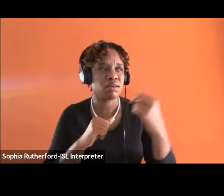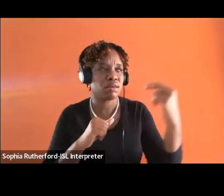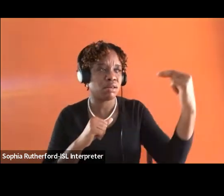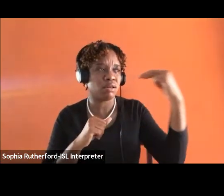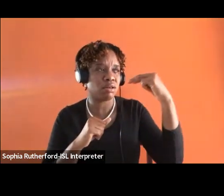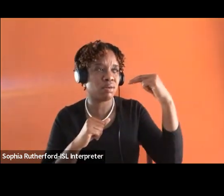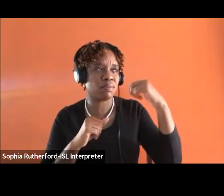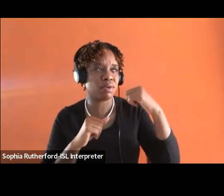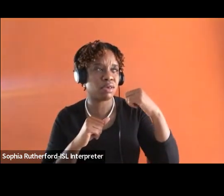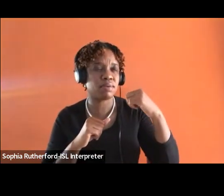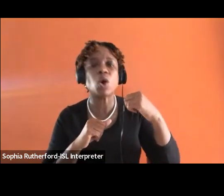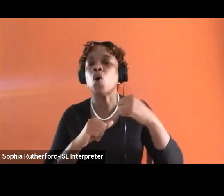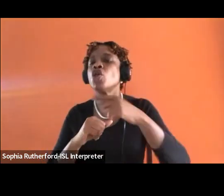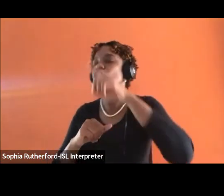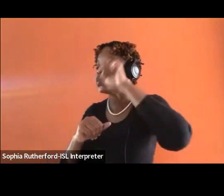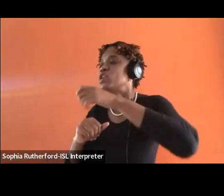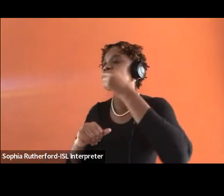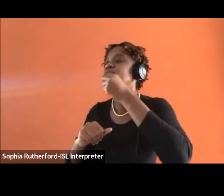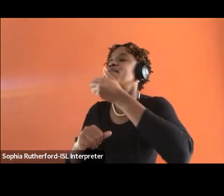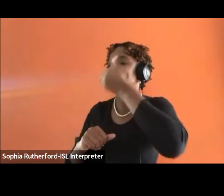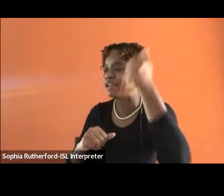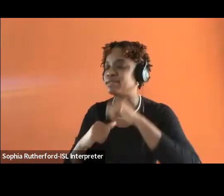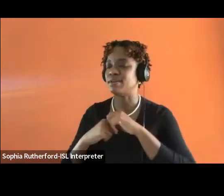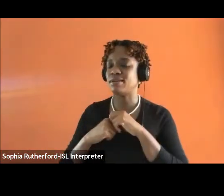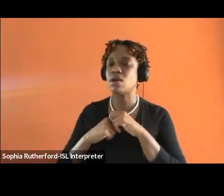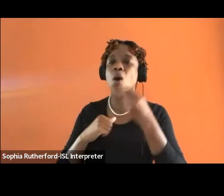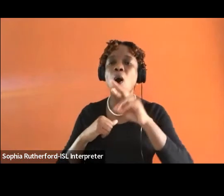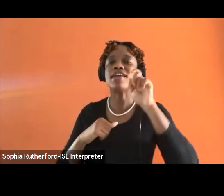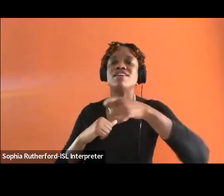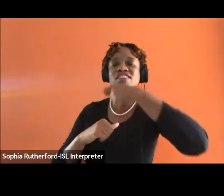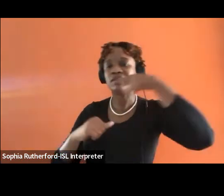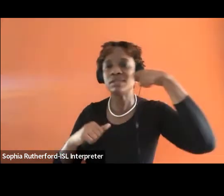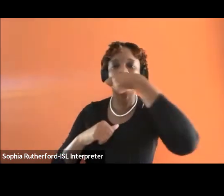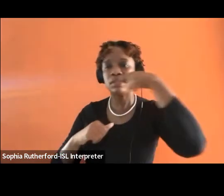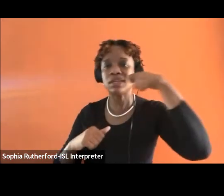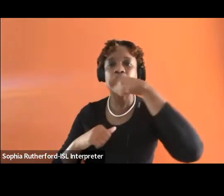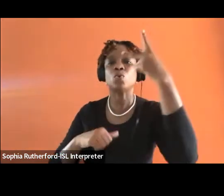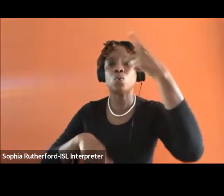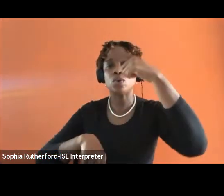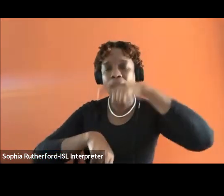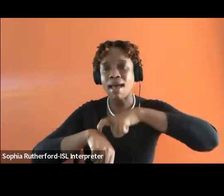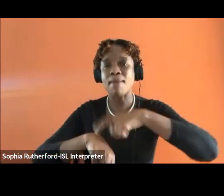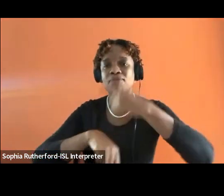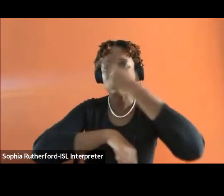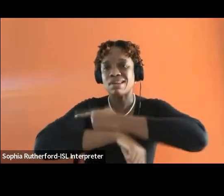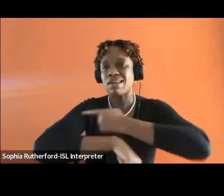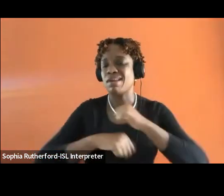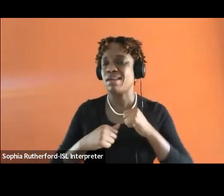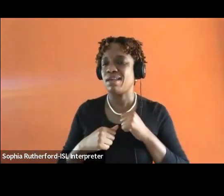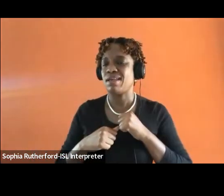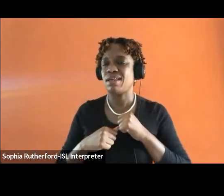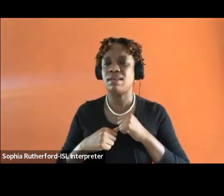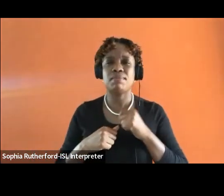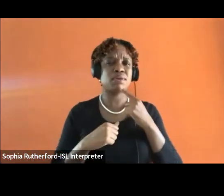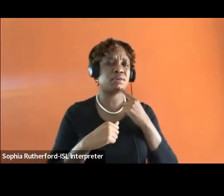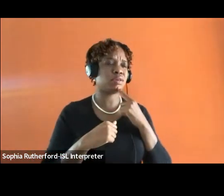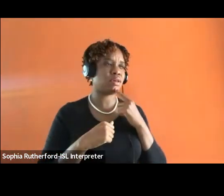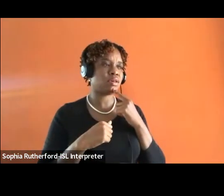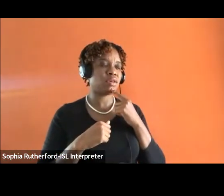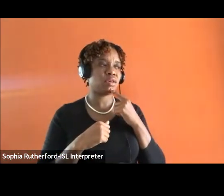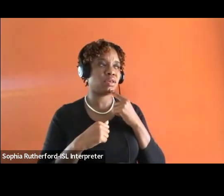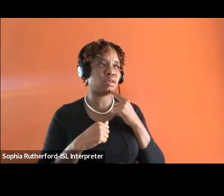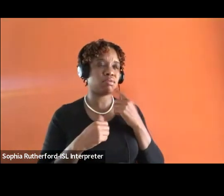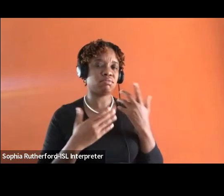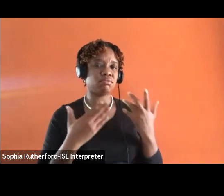to eat better or you need to brush your teeth twice a day. And I'm saying to myself in my head,